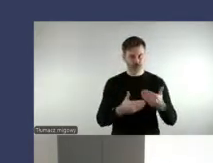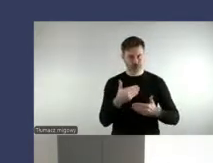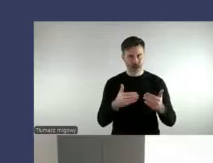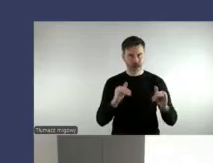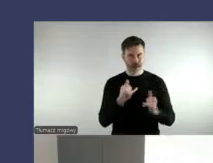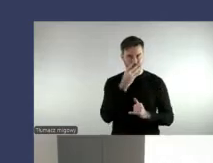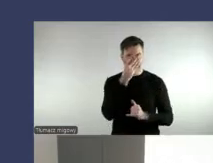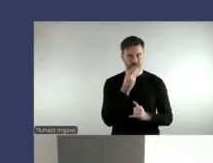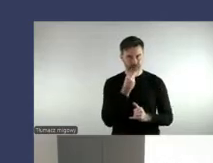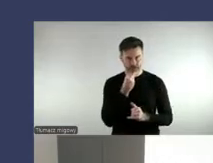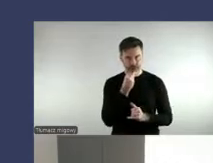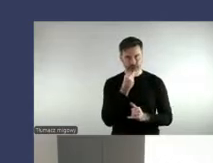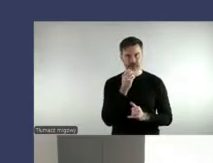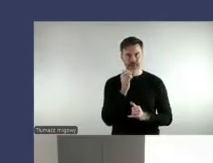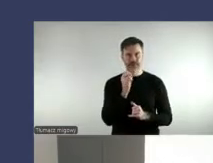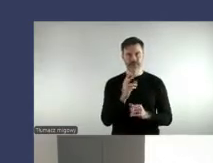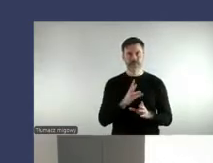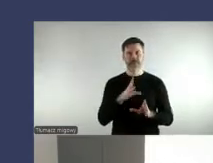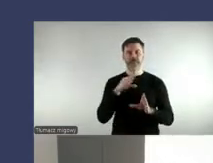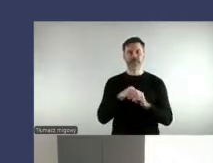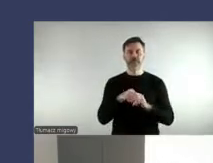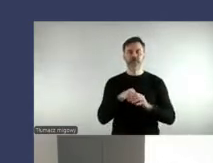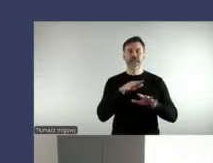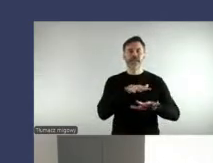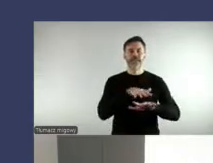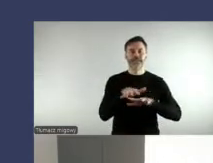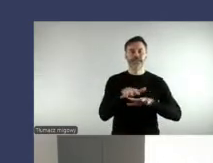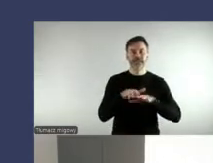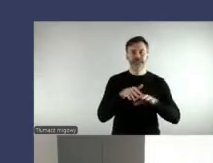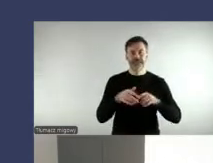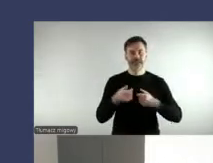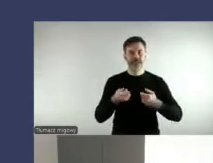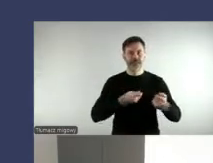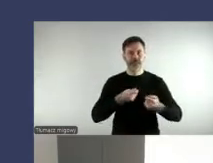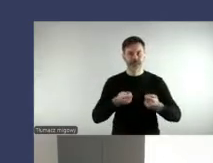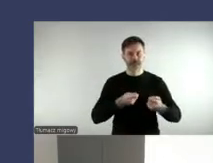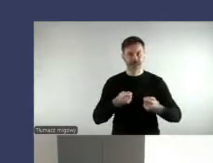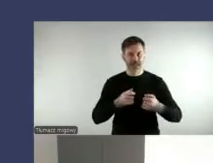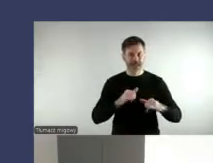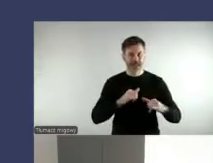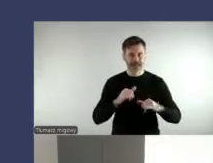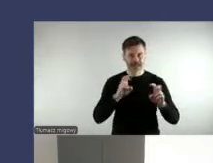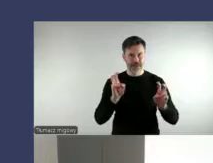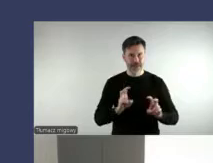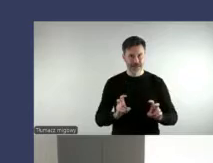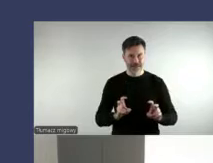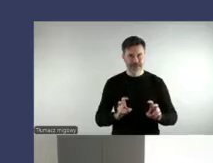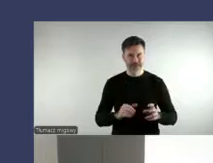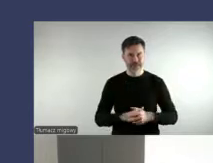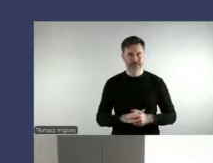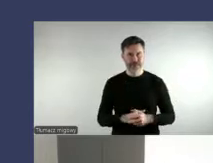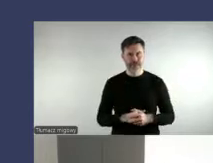elaborated a procedure for disposal of forces and measures, as well as material and equipment resources, which is based on the on the crisis management